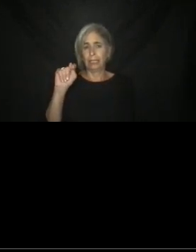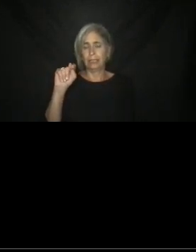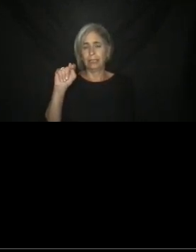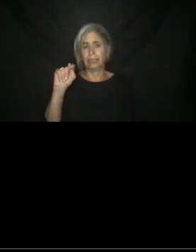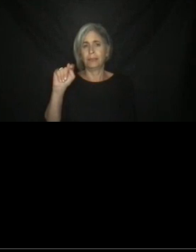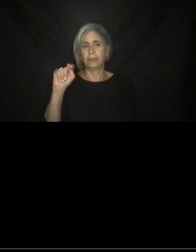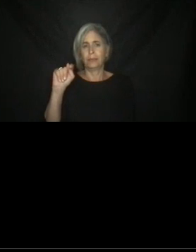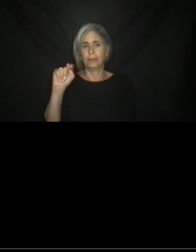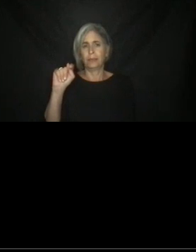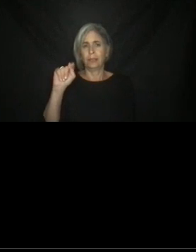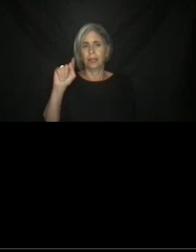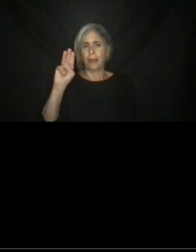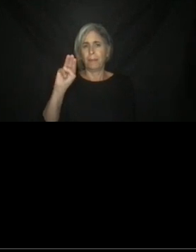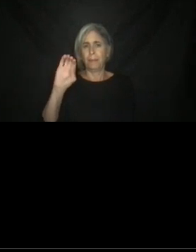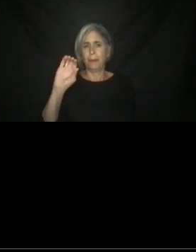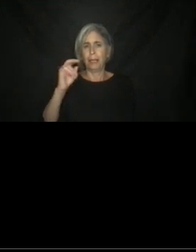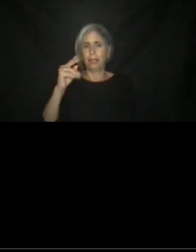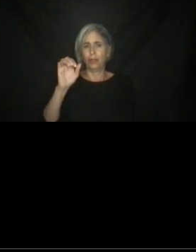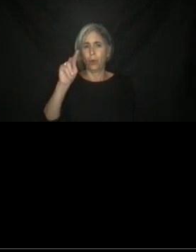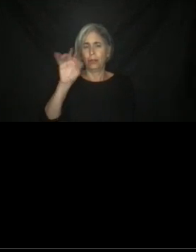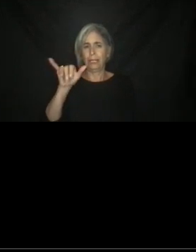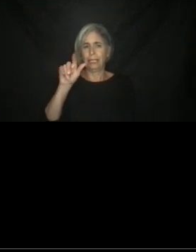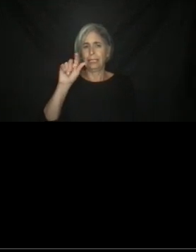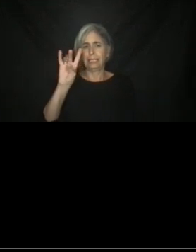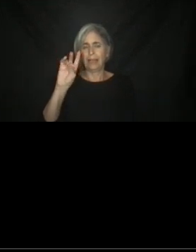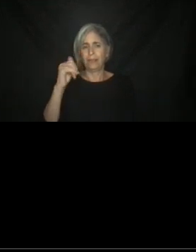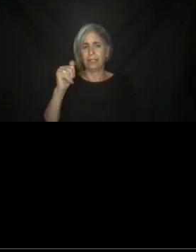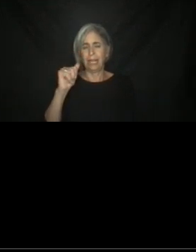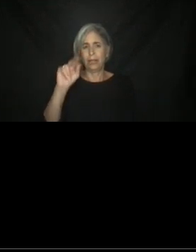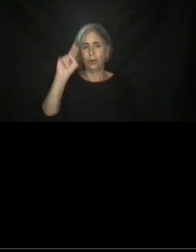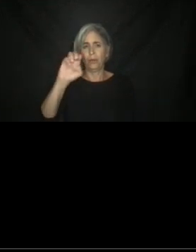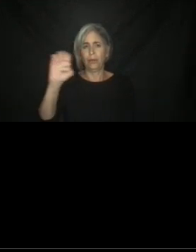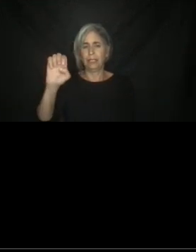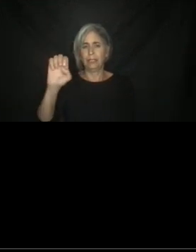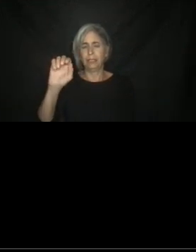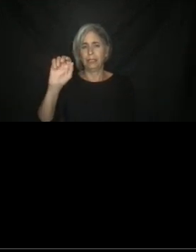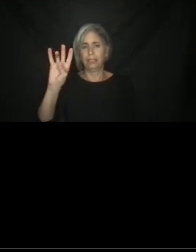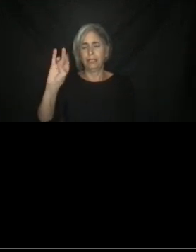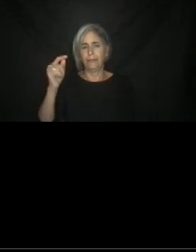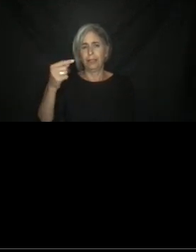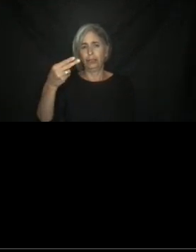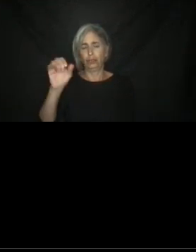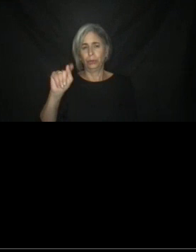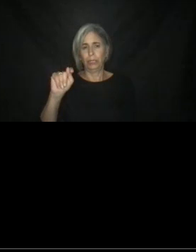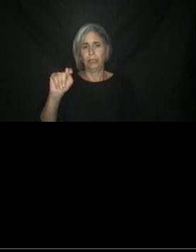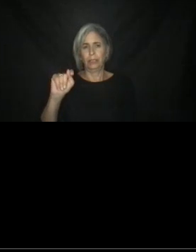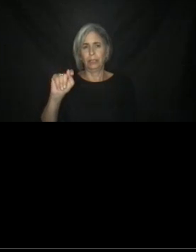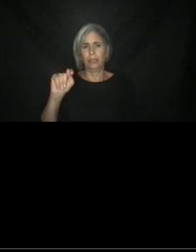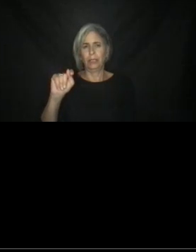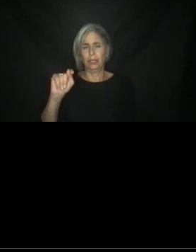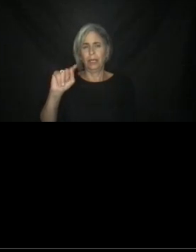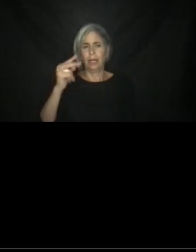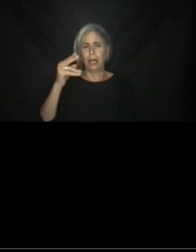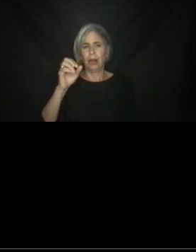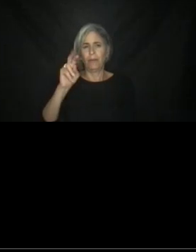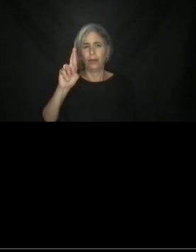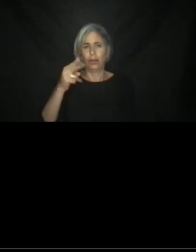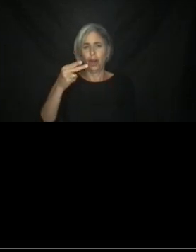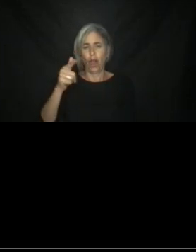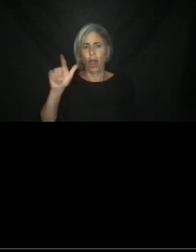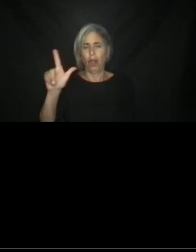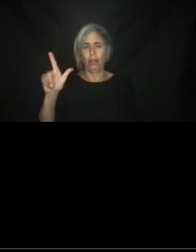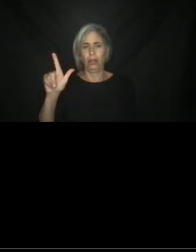Hi, Ernest McNolly, 710 Northeast 7th Street, Unit 407, Boynton Beach, Harbor Hall Inlet Club 1, right